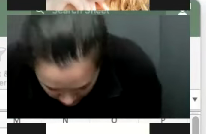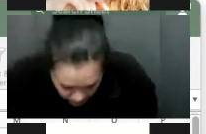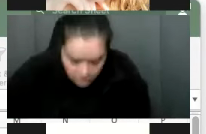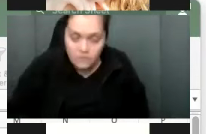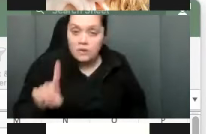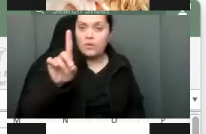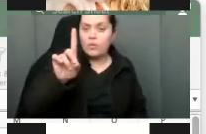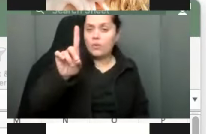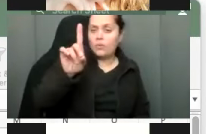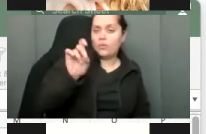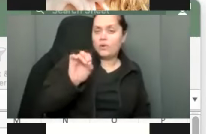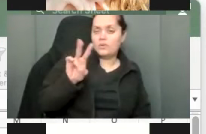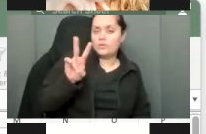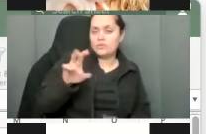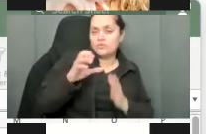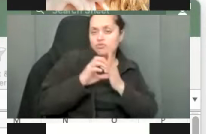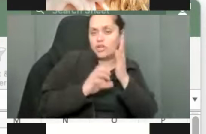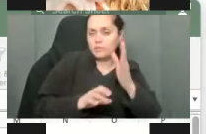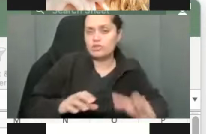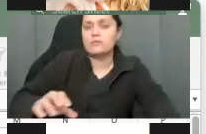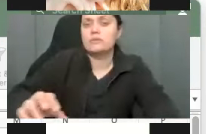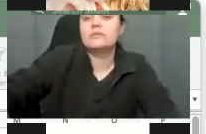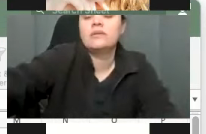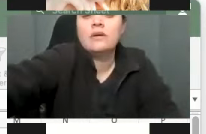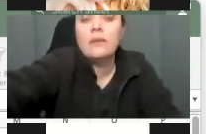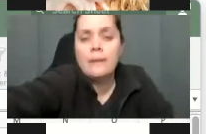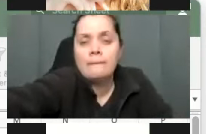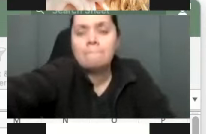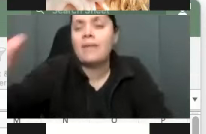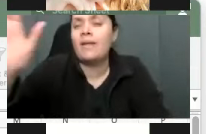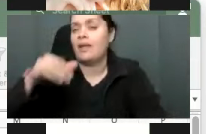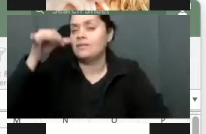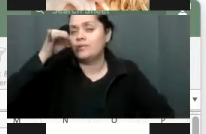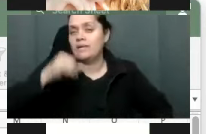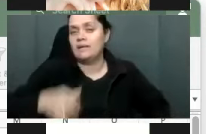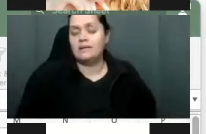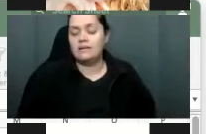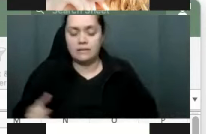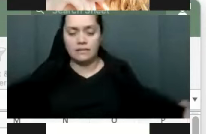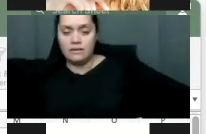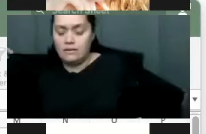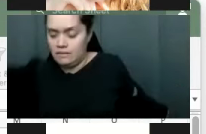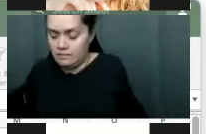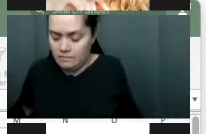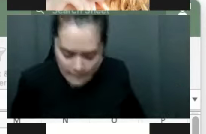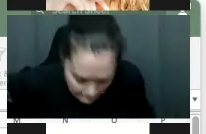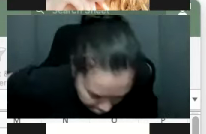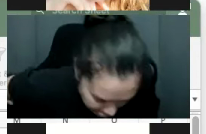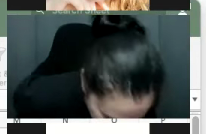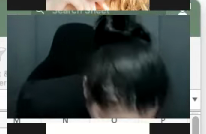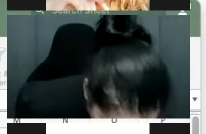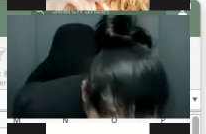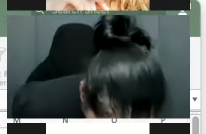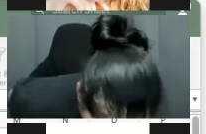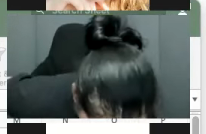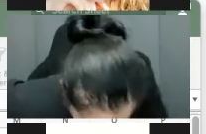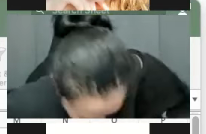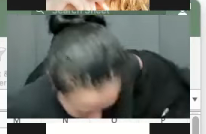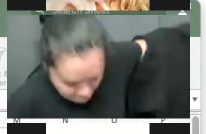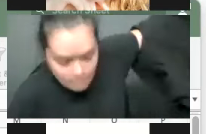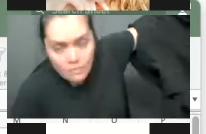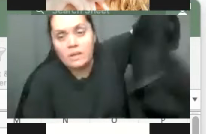102 chapters. Now, that would be ridiculous unless the chapters are short. Well, yes, of